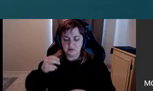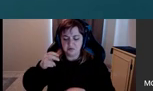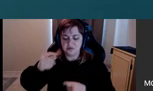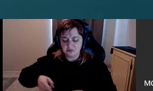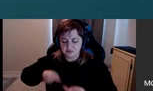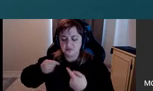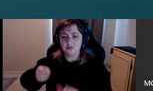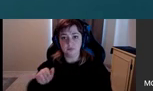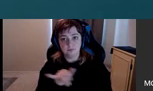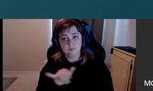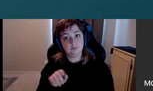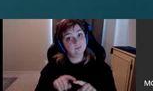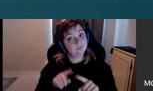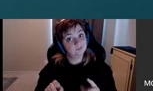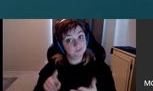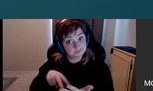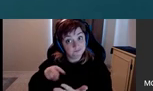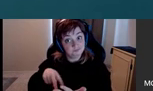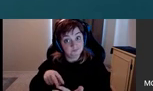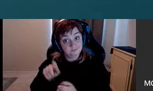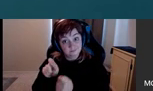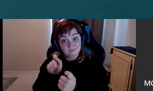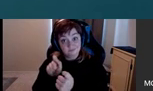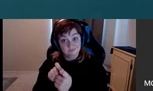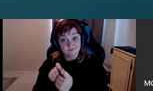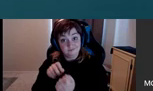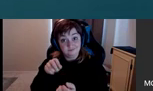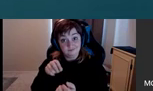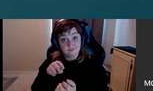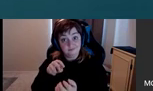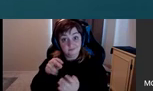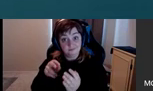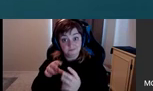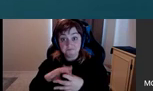because everyone's different. Everyone has a different experience.